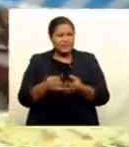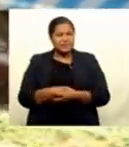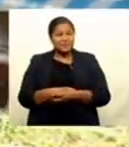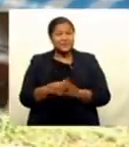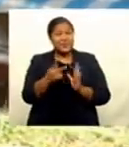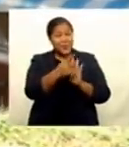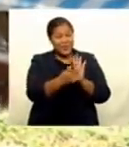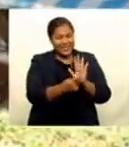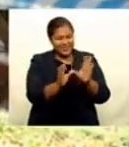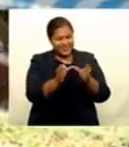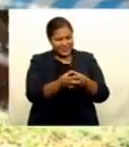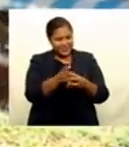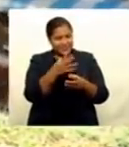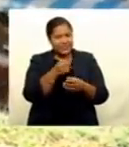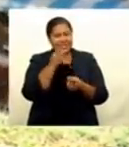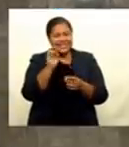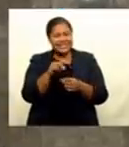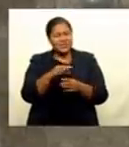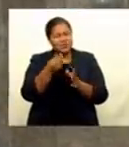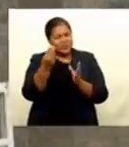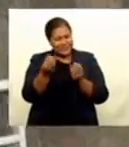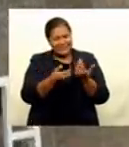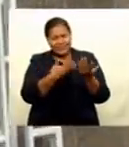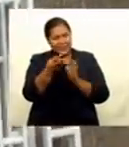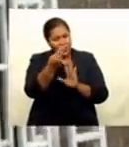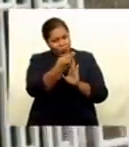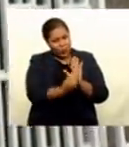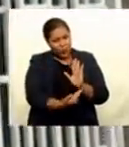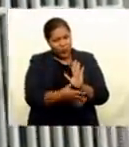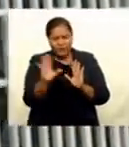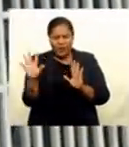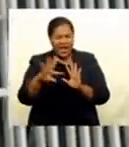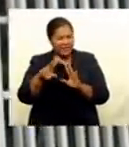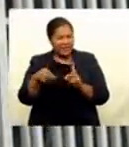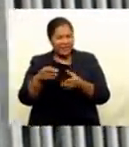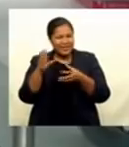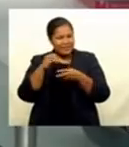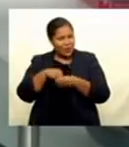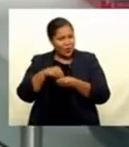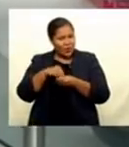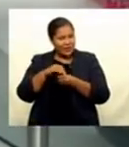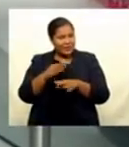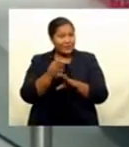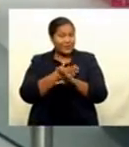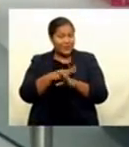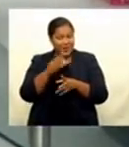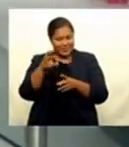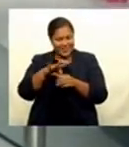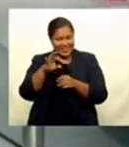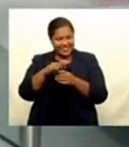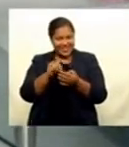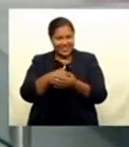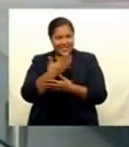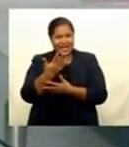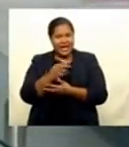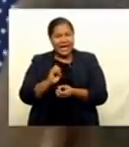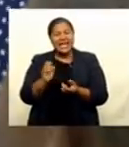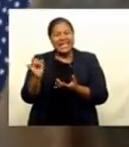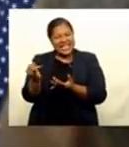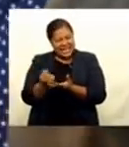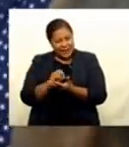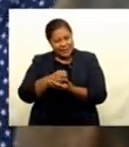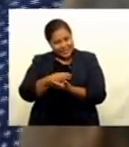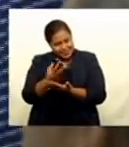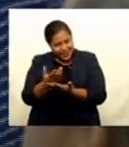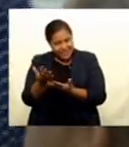Political parties are required to submit details of all assets and liabilities as at polling day and income and expenditure, including